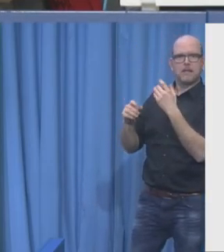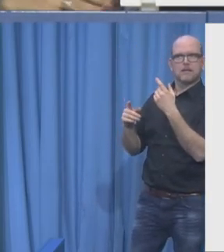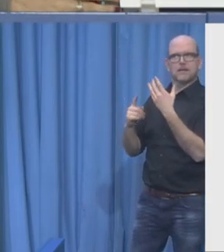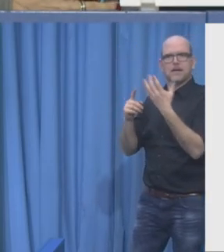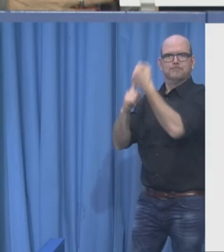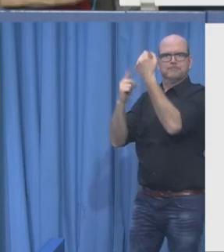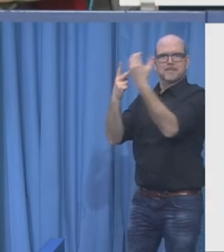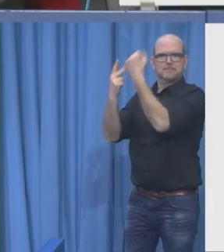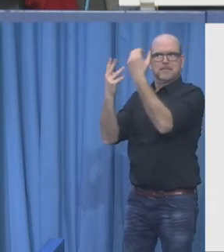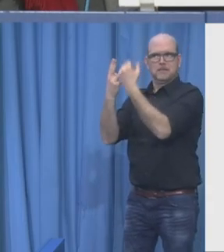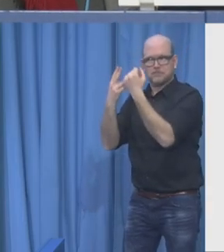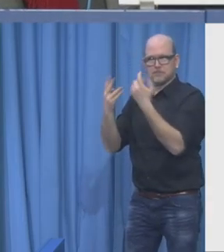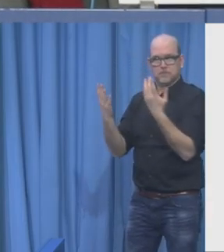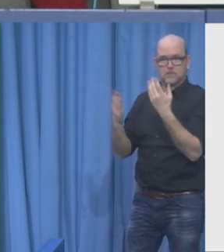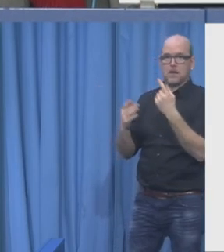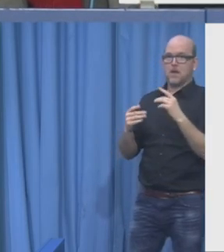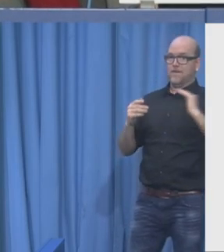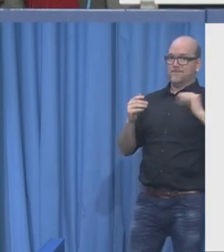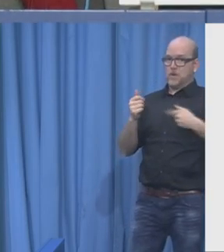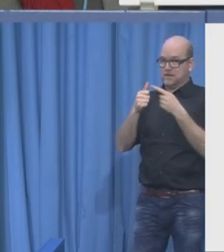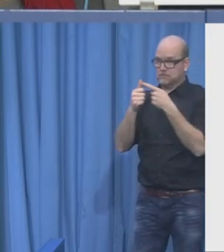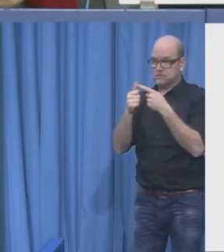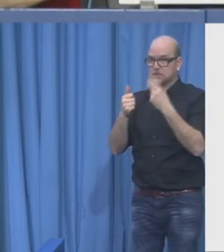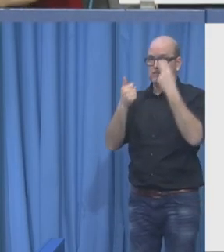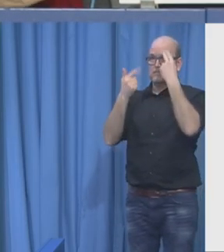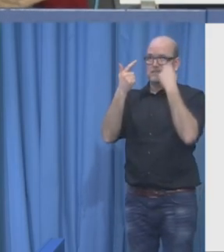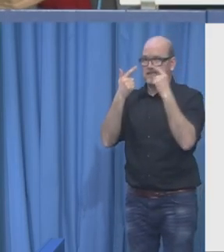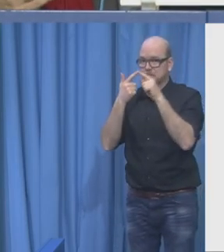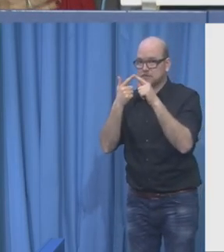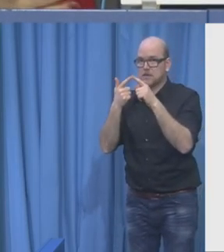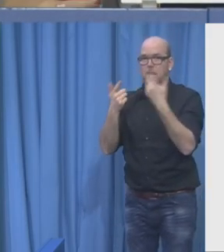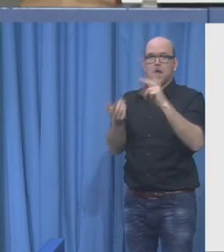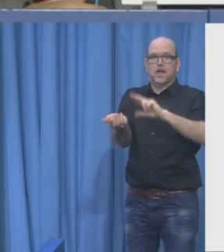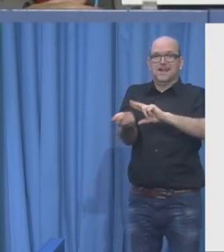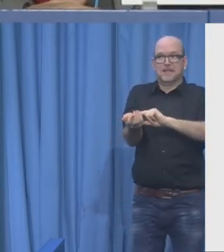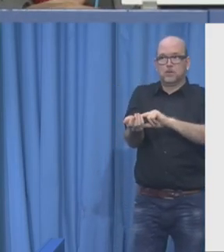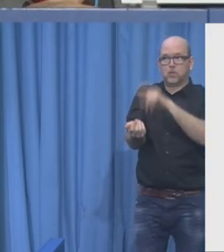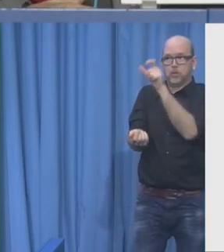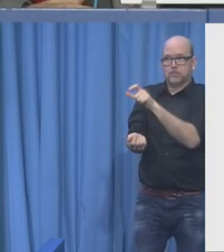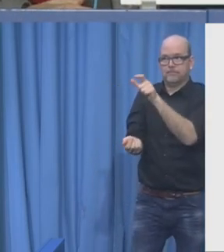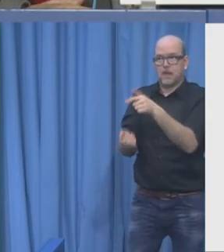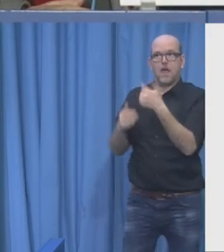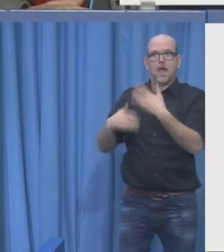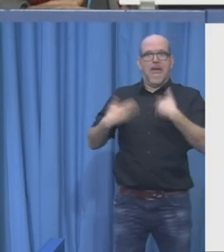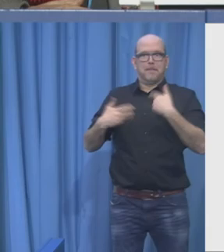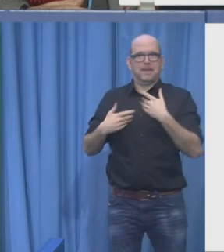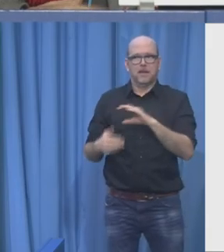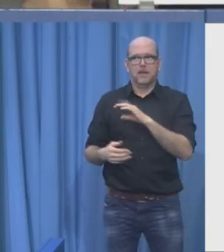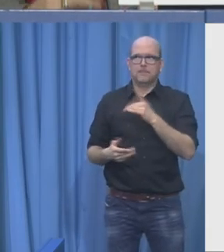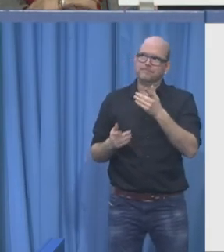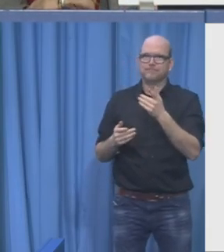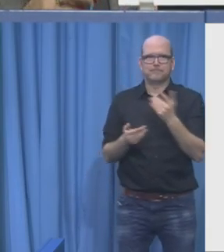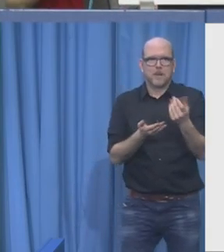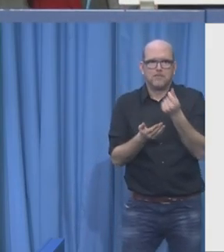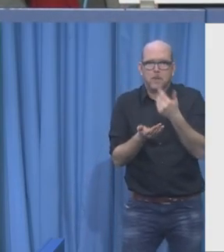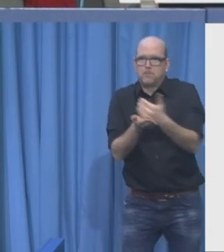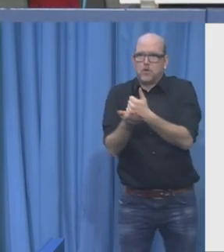medical doctors, obviously the MTEs, the examiners, and so on. We have